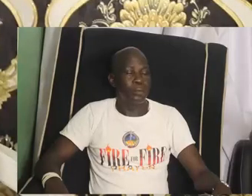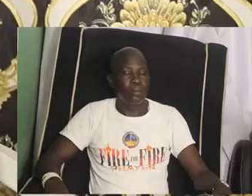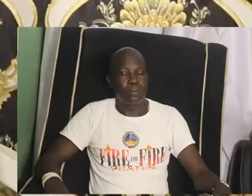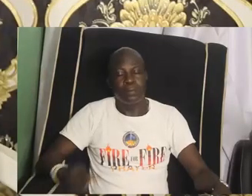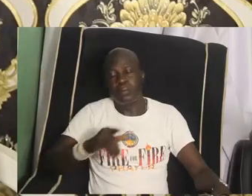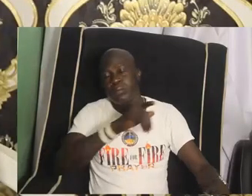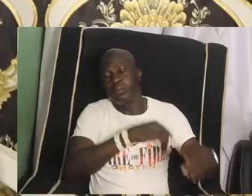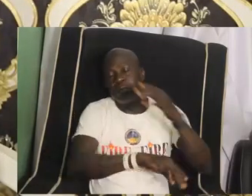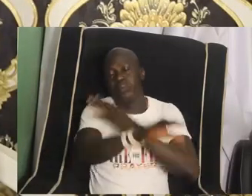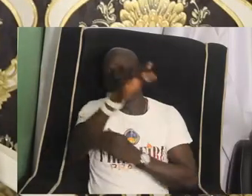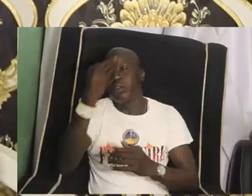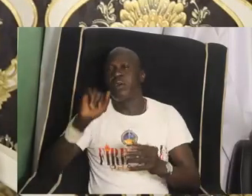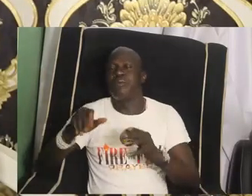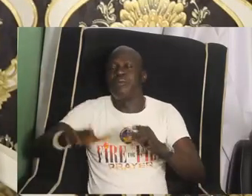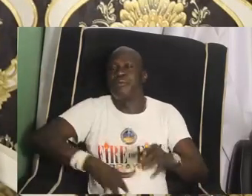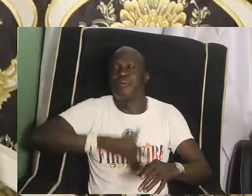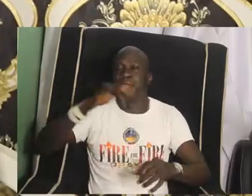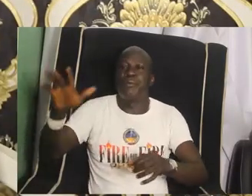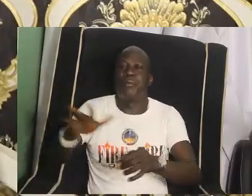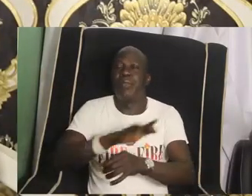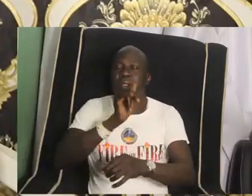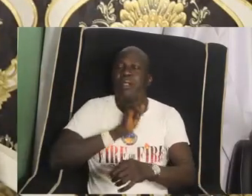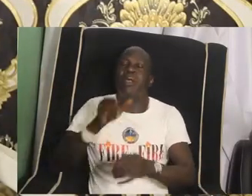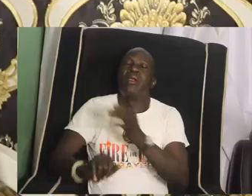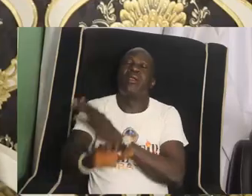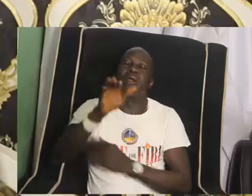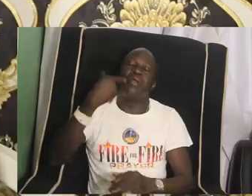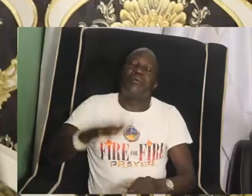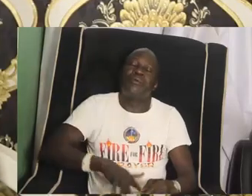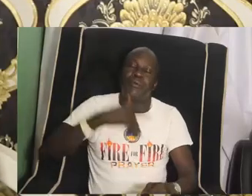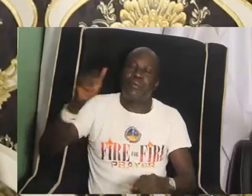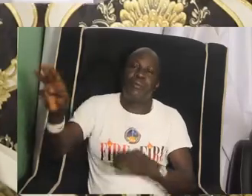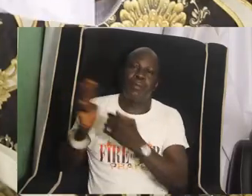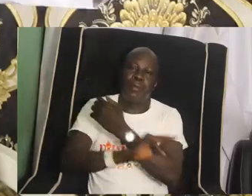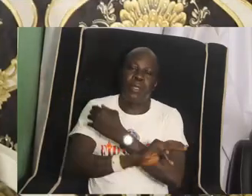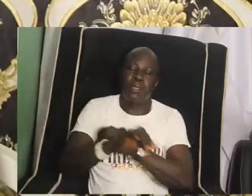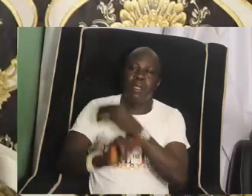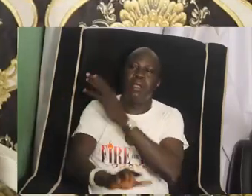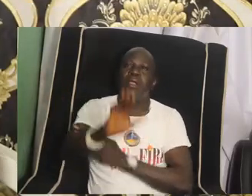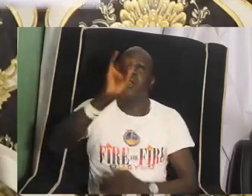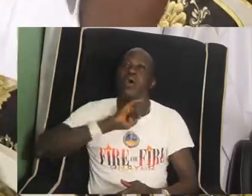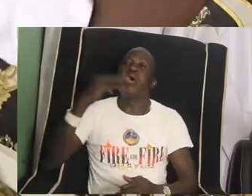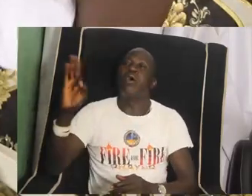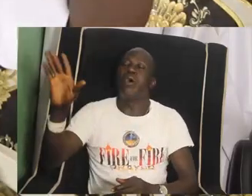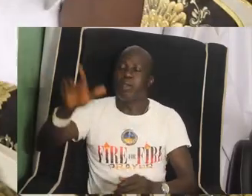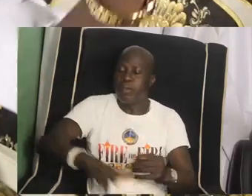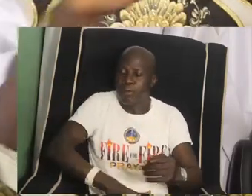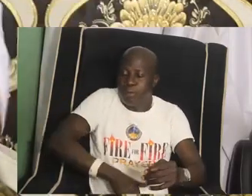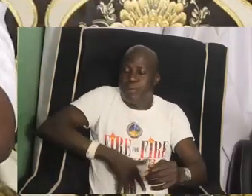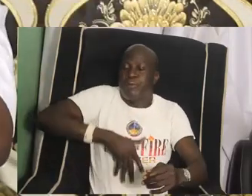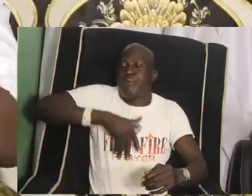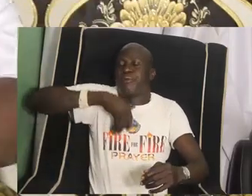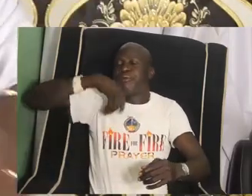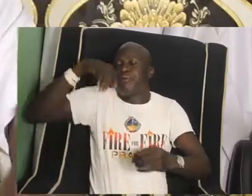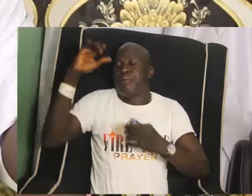Allah imuse o. God of fulfillment. Allah imuse o. God of fulfillment. Allah imuse o. God